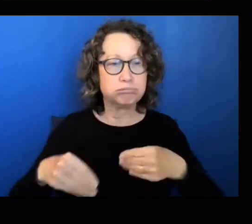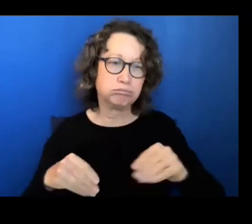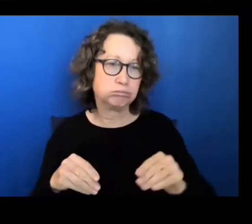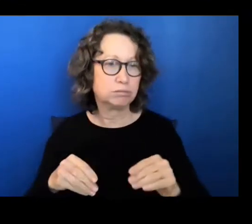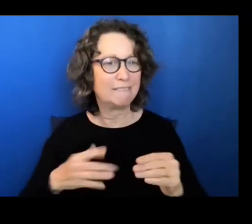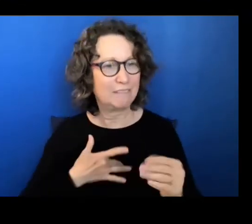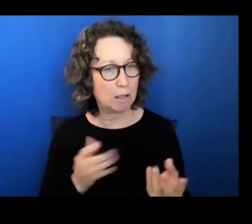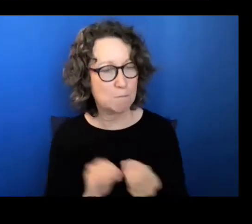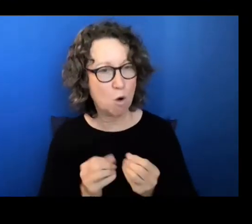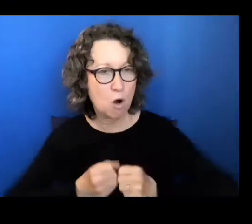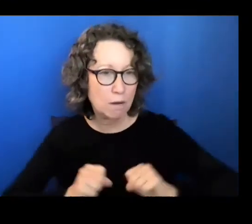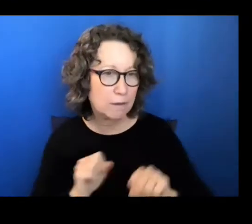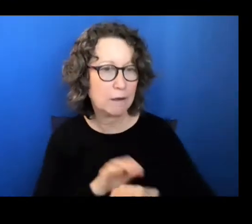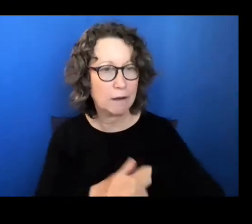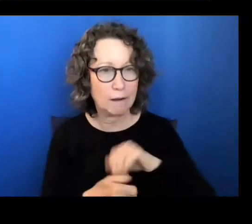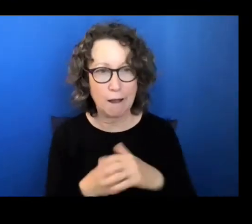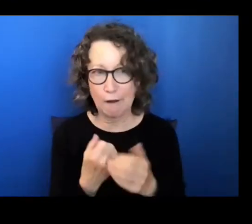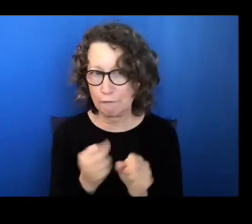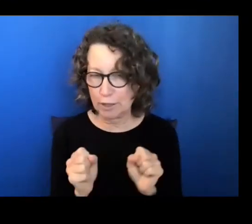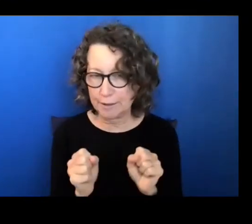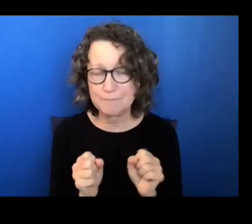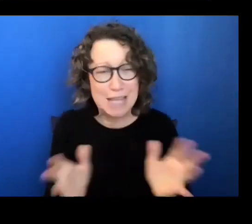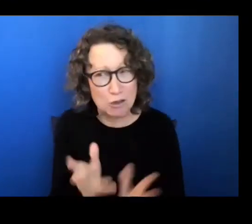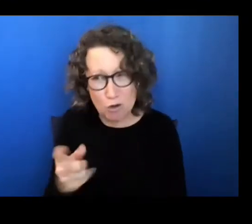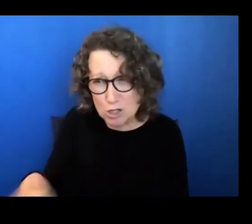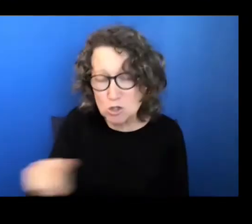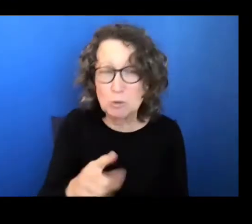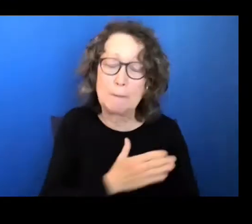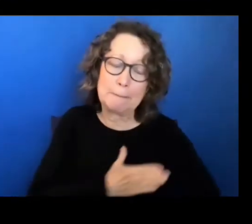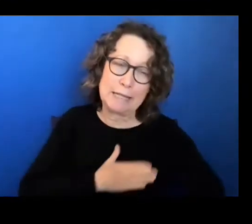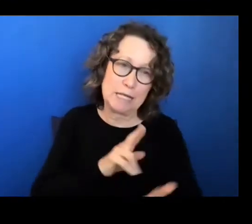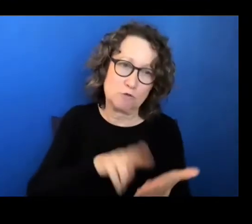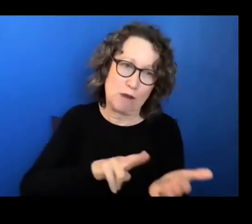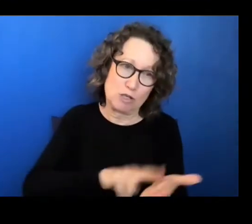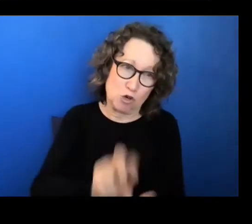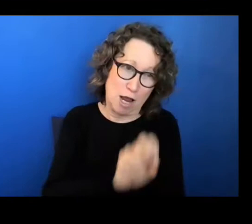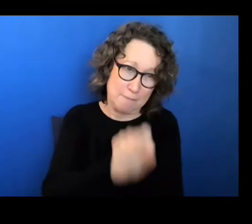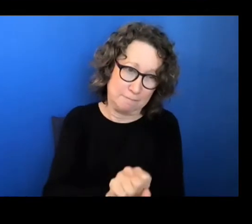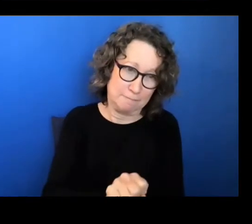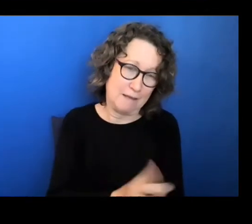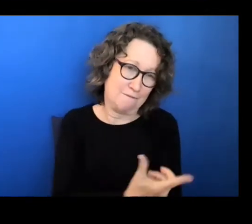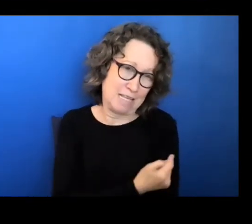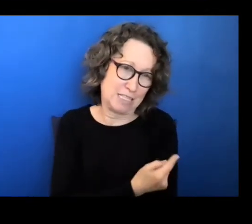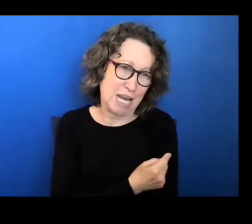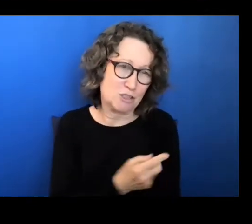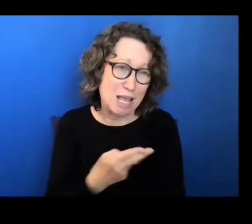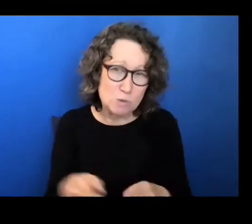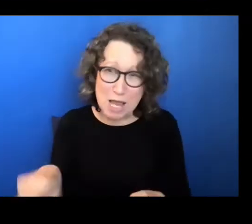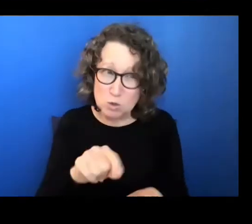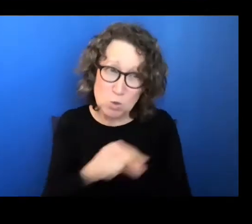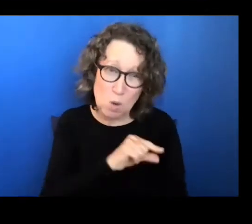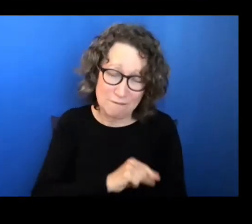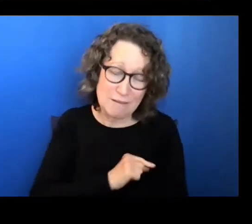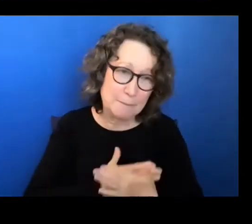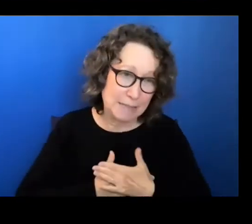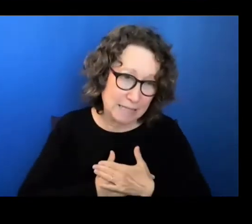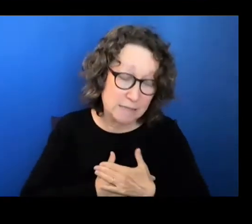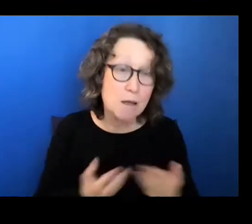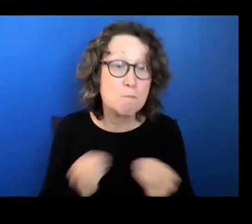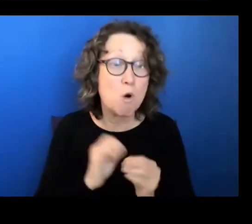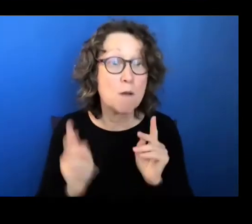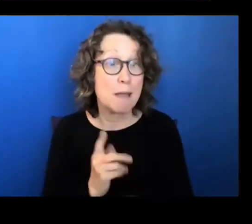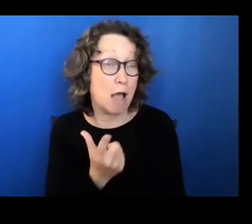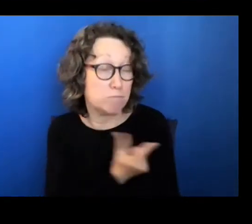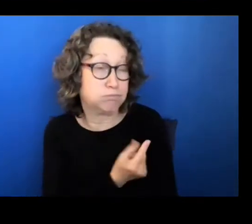freedom. I want to encourage everyone to register for their vaccination as soon as possible. The more people